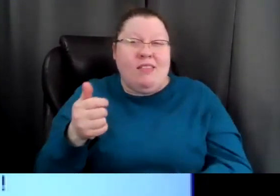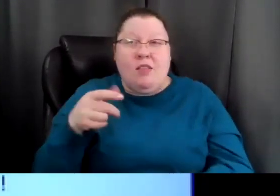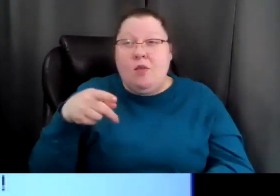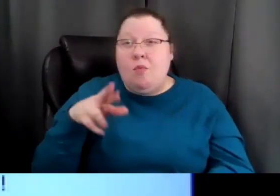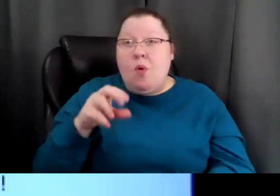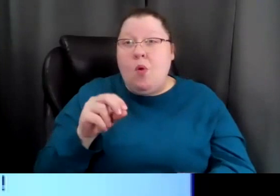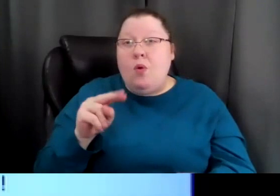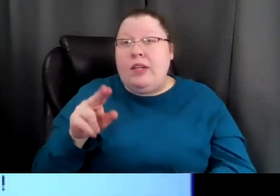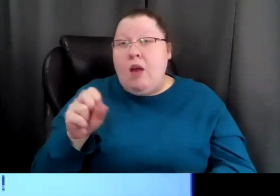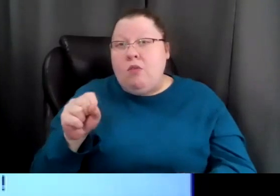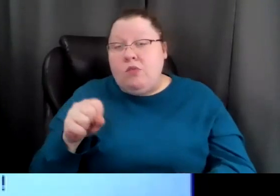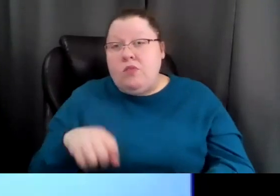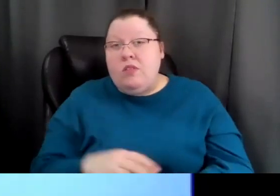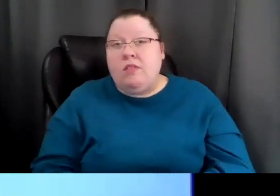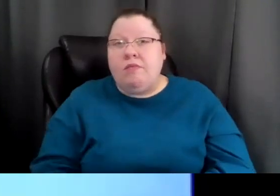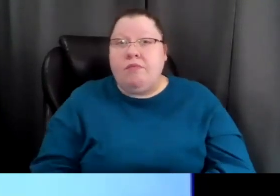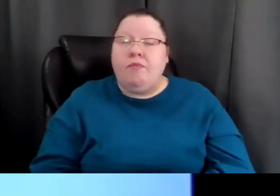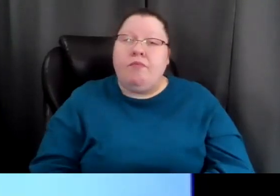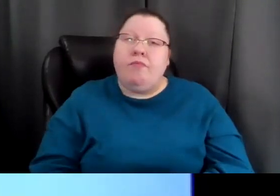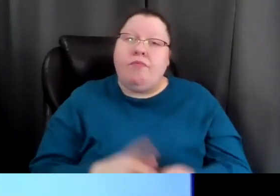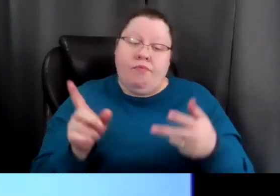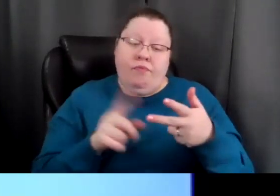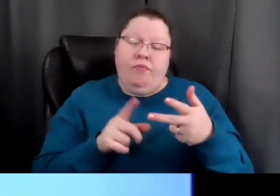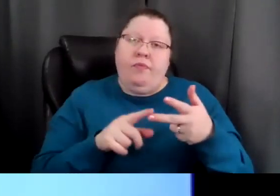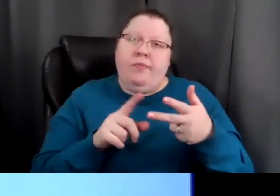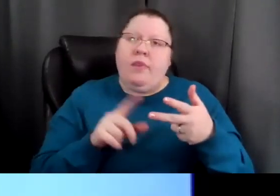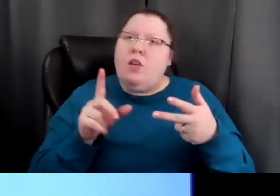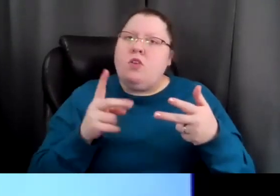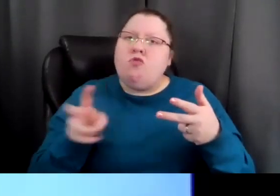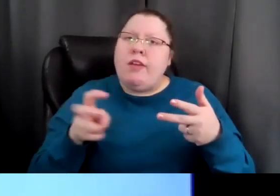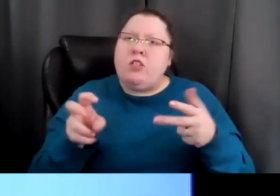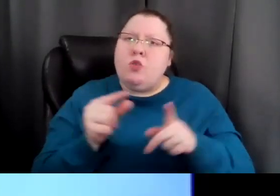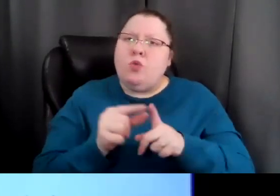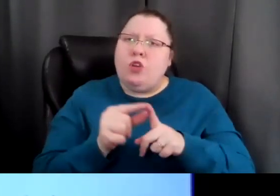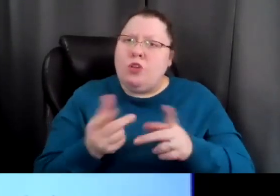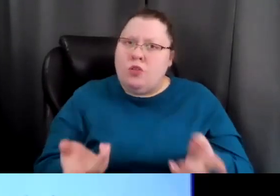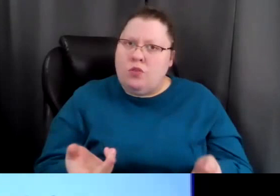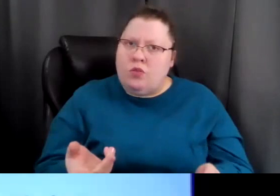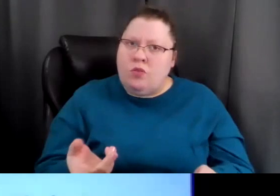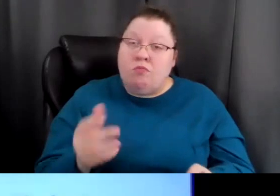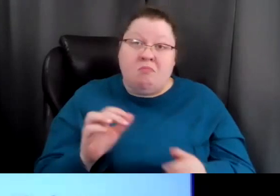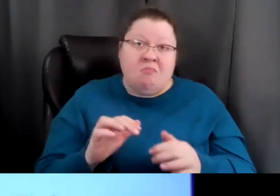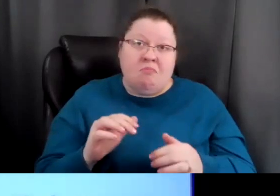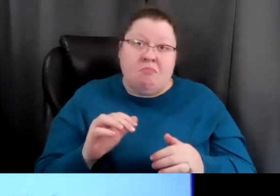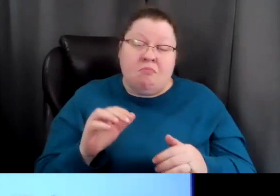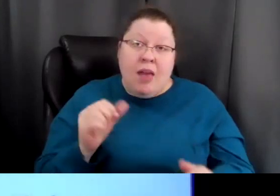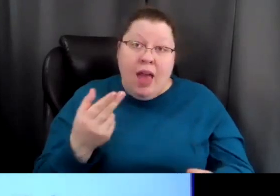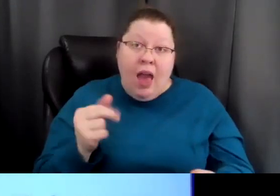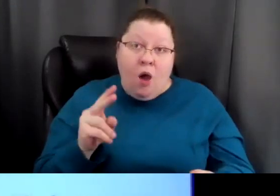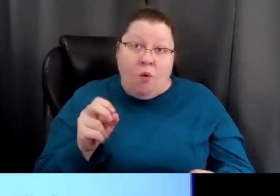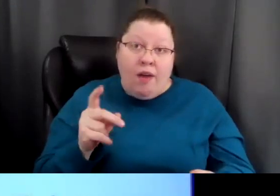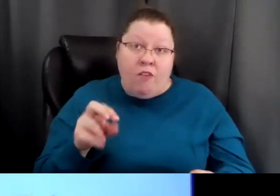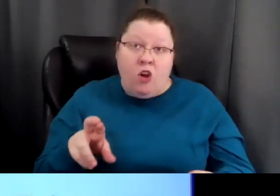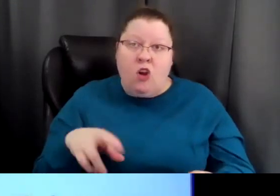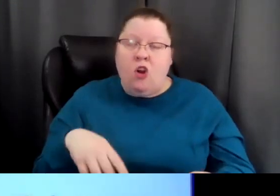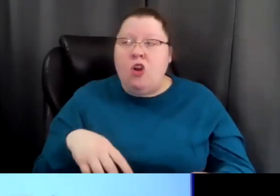sentences punctuated and separated correctly. What about transitional words and phrases, such as however,